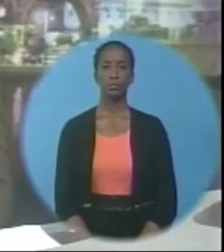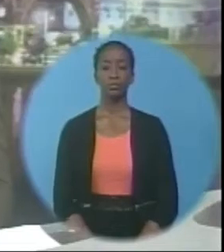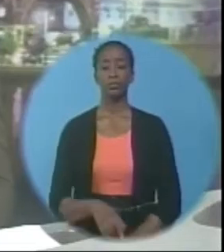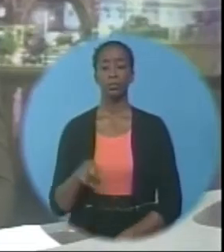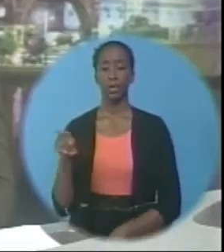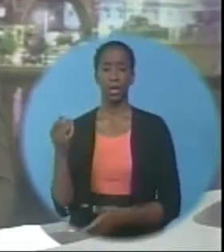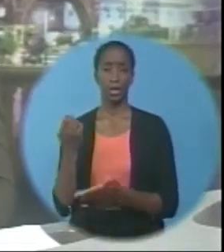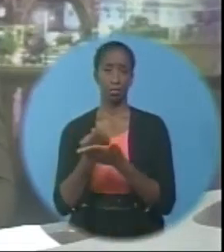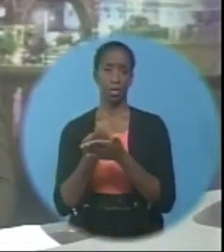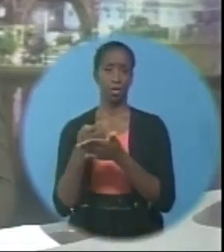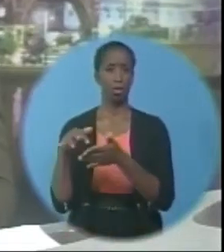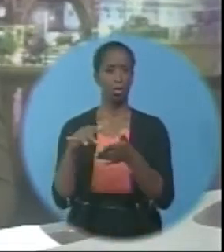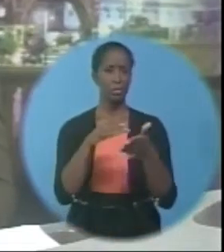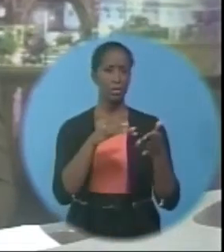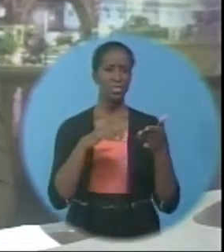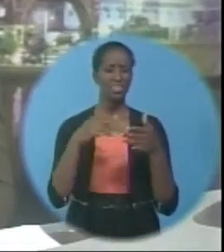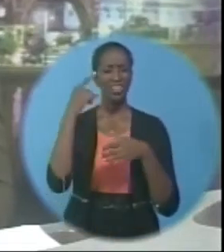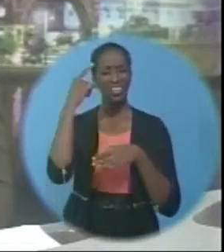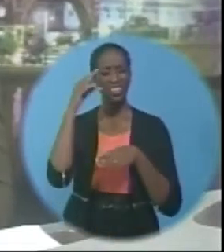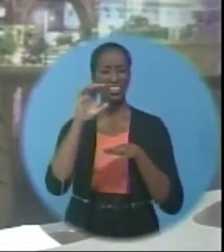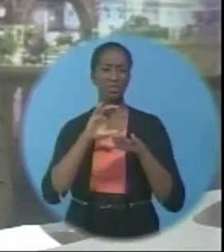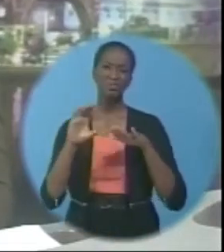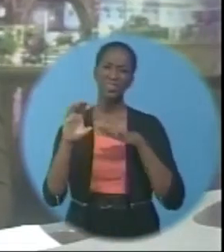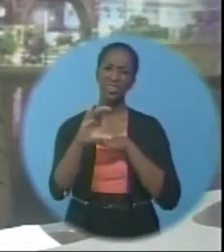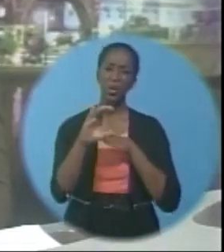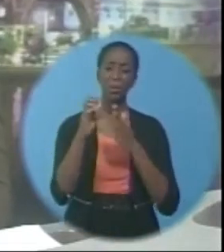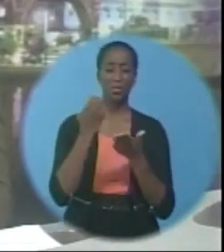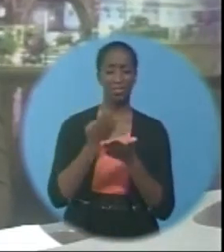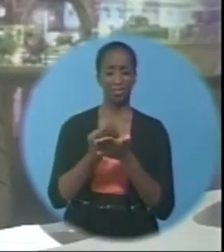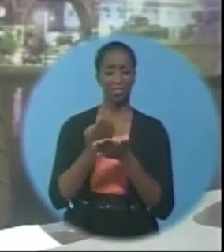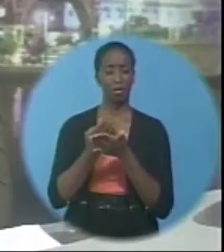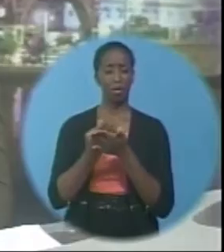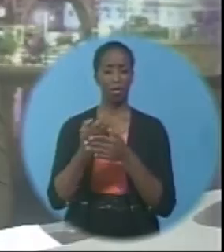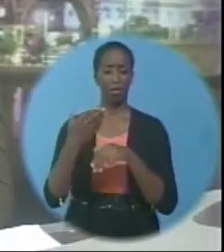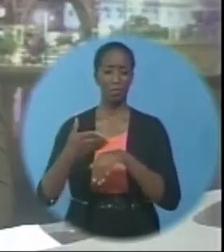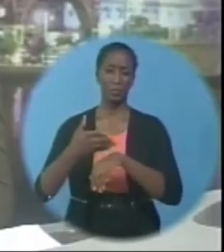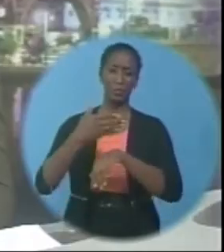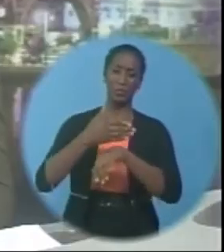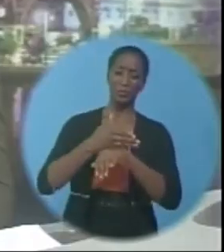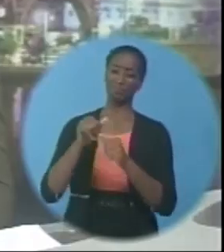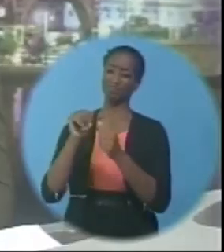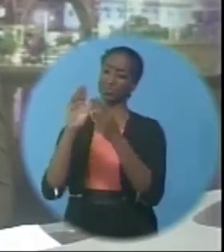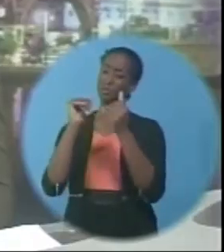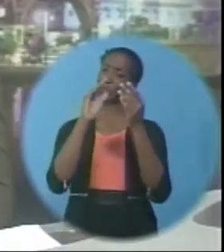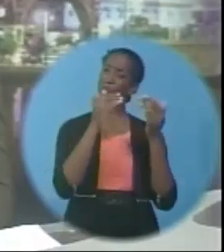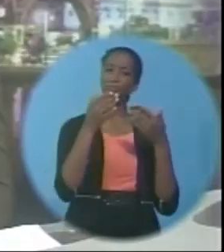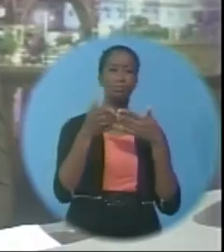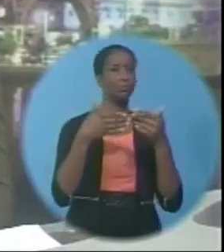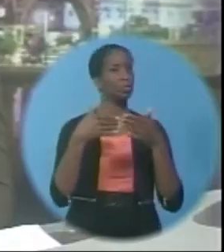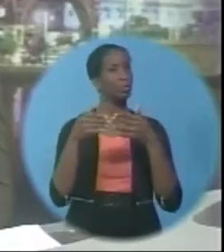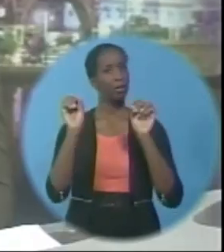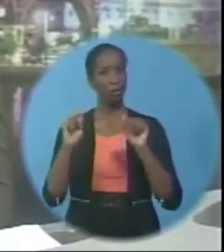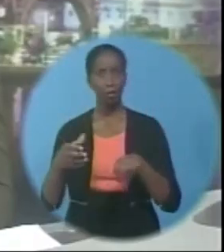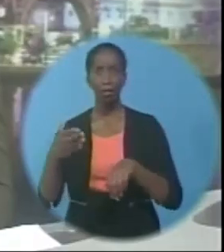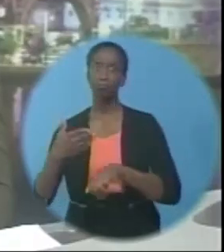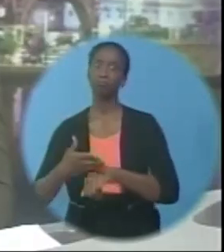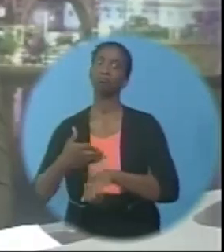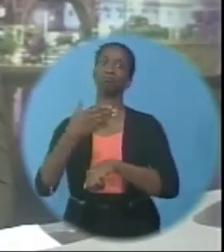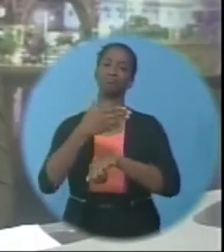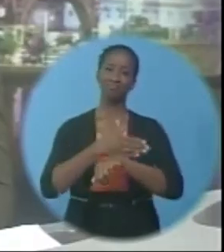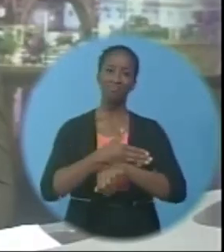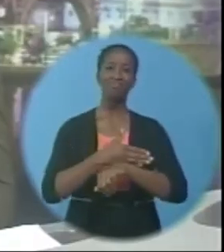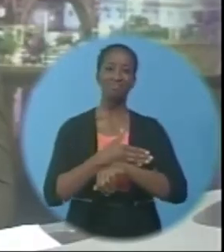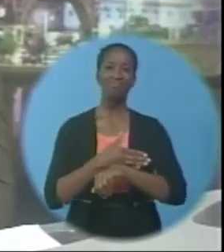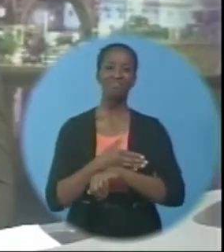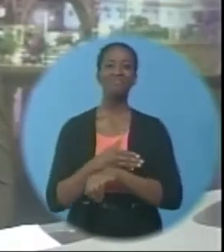A leading economist believes despite the significant challenges to economic growth in the Caribbean, a turnaround may not be too far